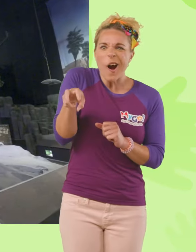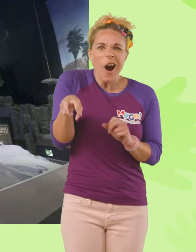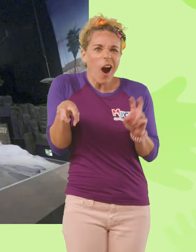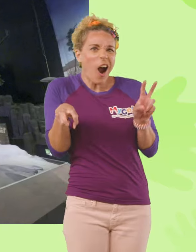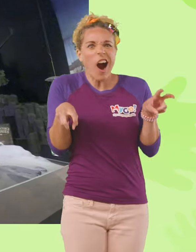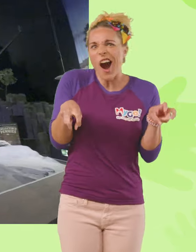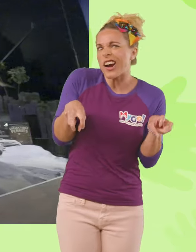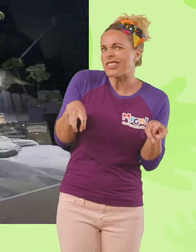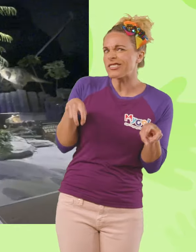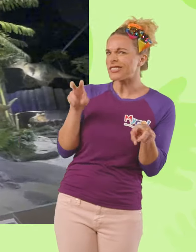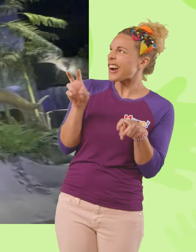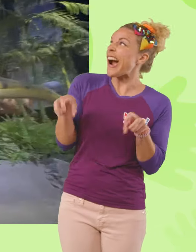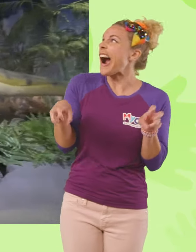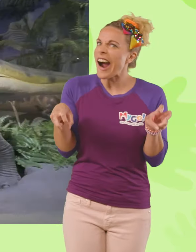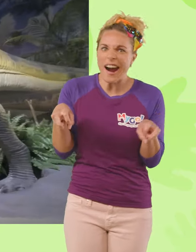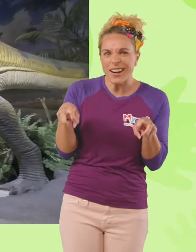Rawr. Rawr.